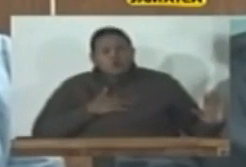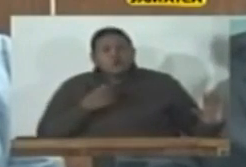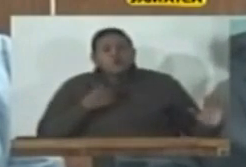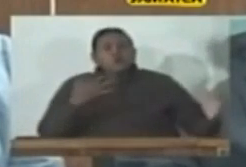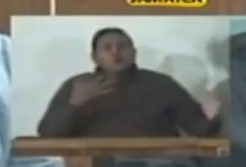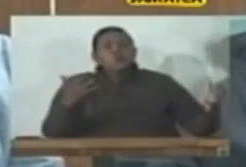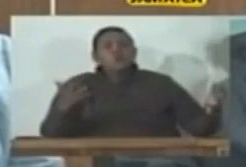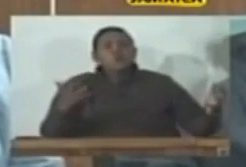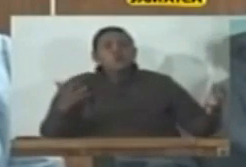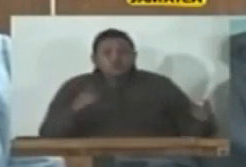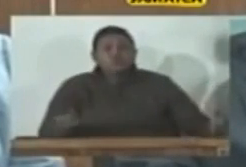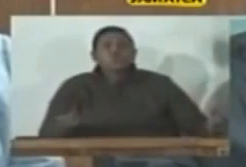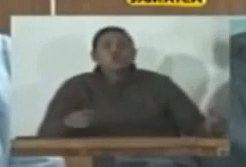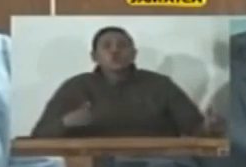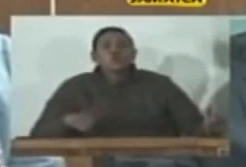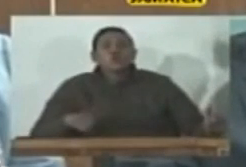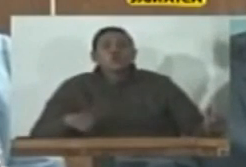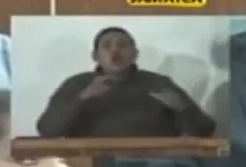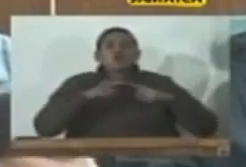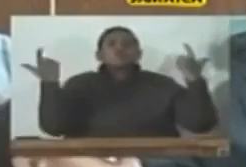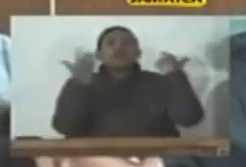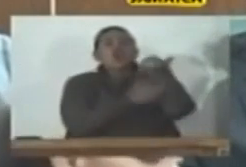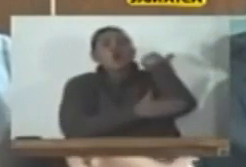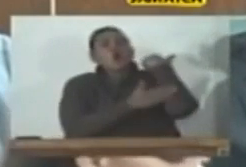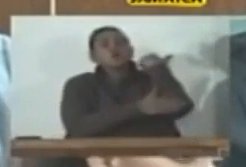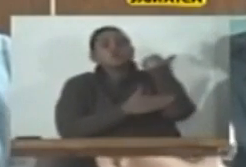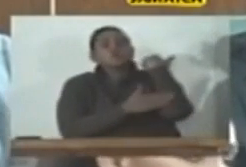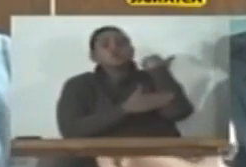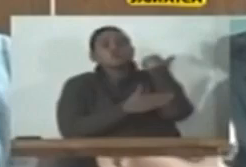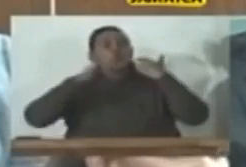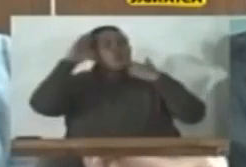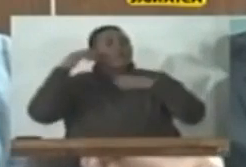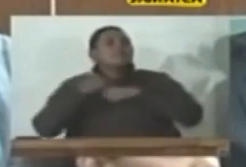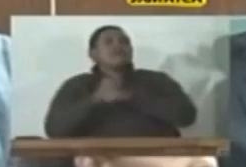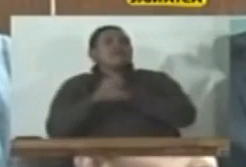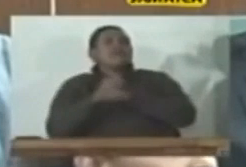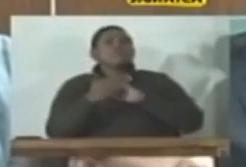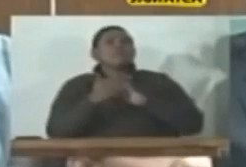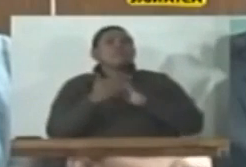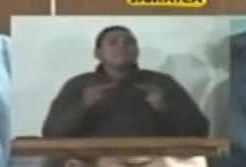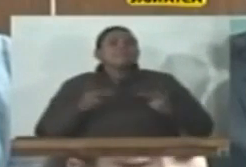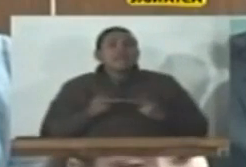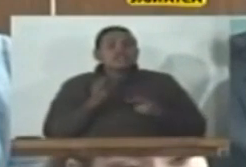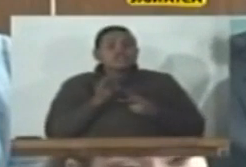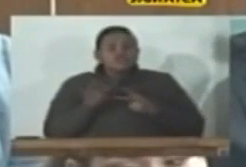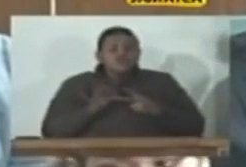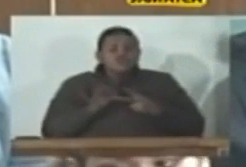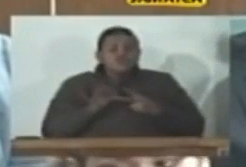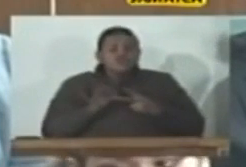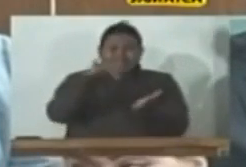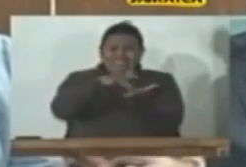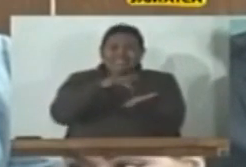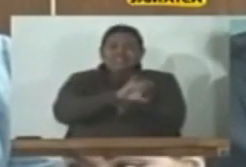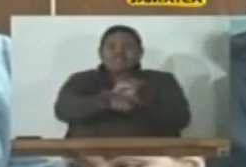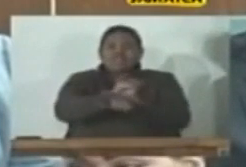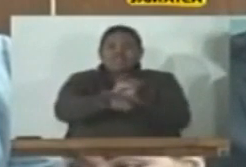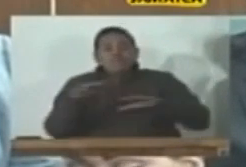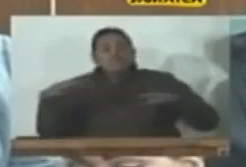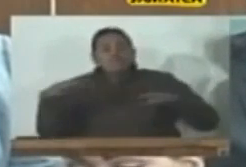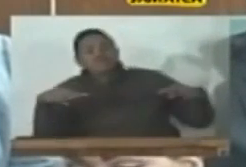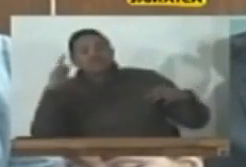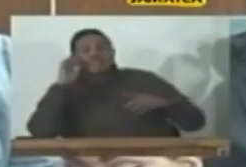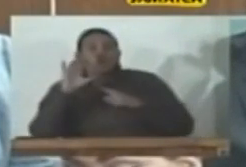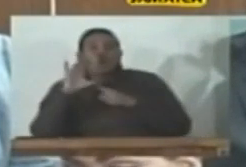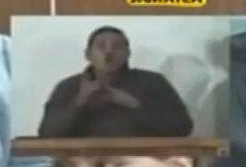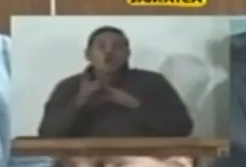Jamaica the place of choice, the center of the Caribbean region for culture and lifestyle, trade and commerce, logistics, technology, and